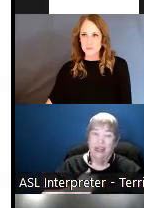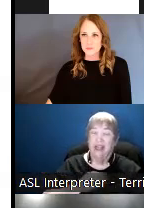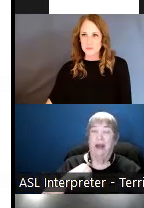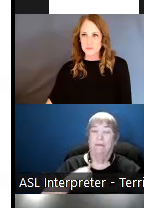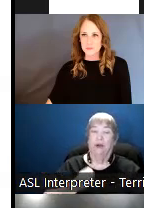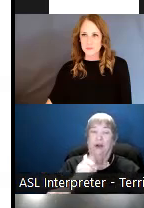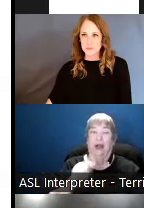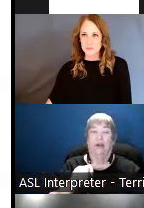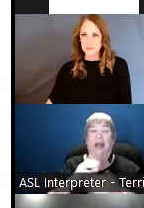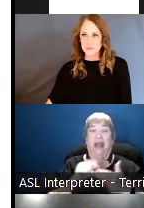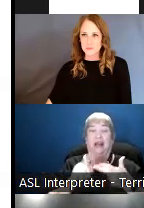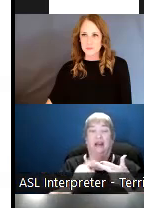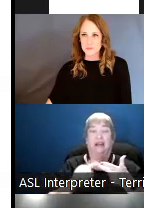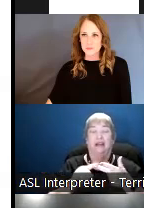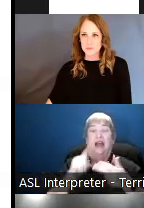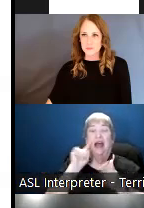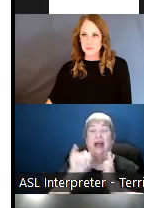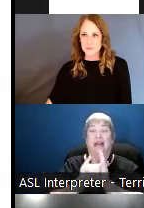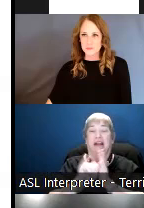burnout. Next slide.